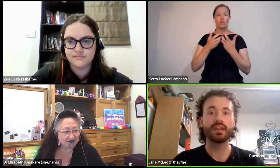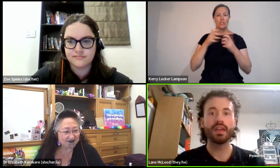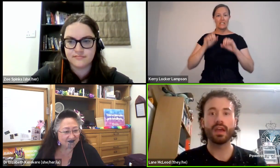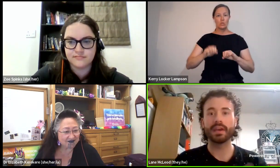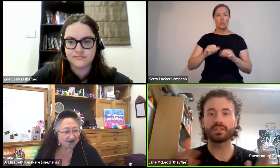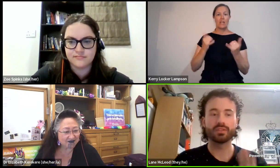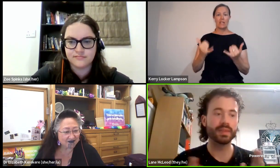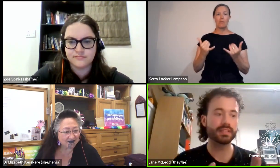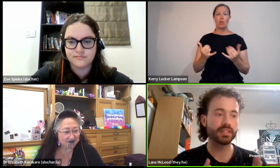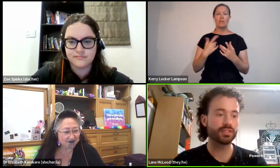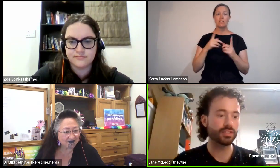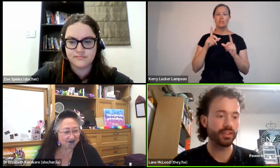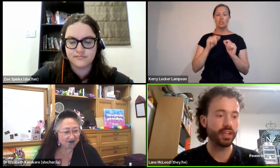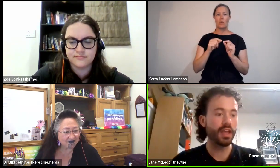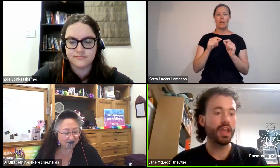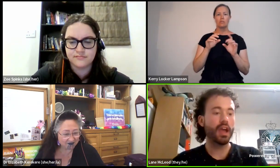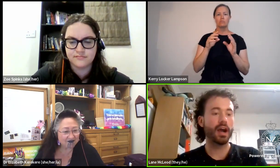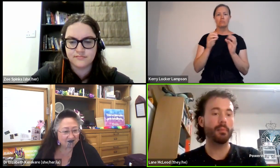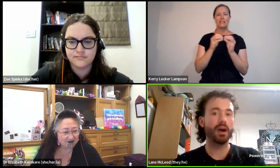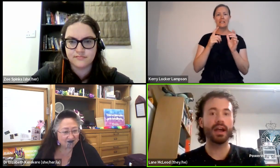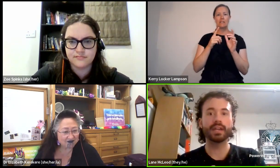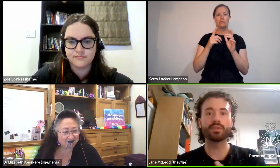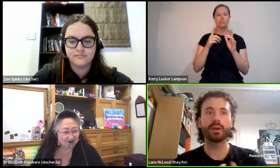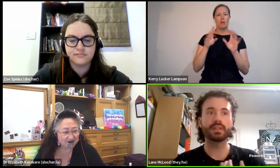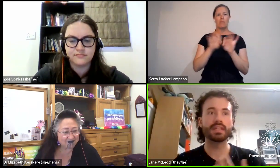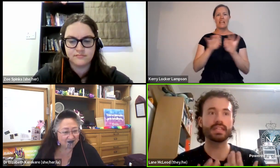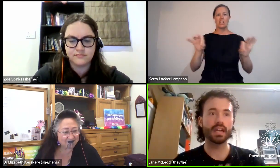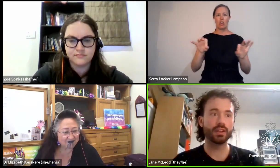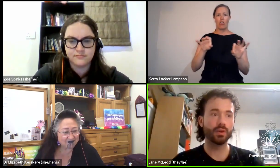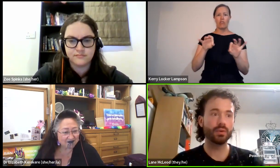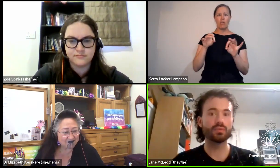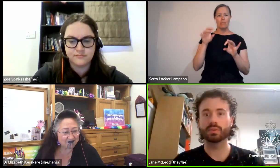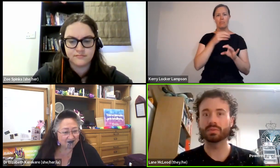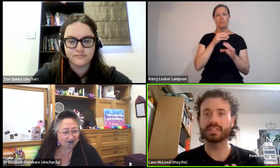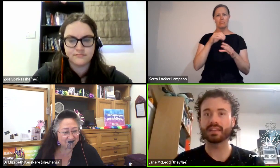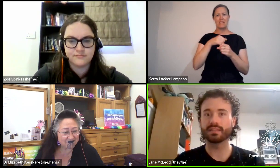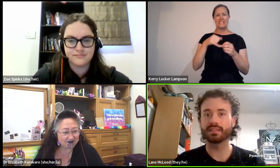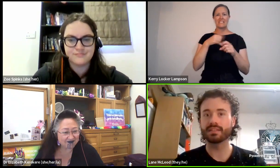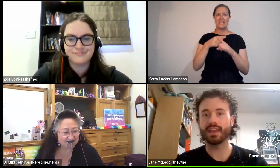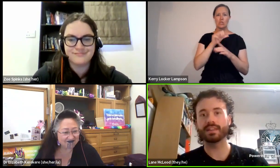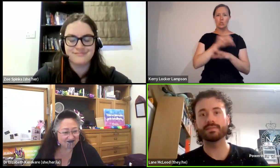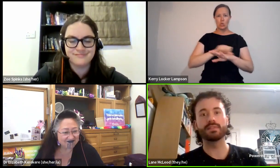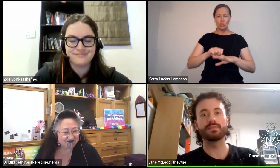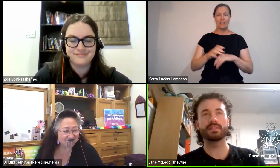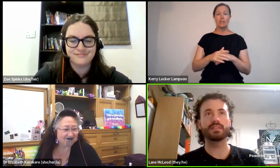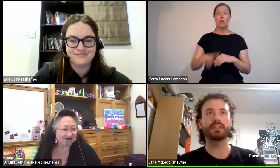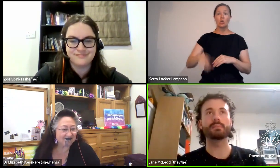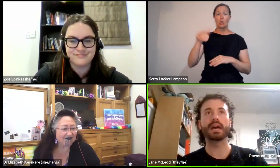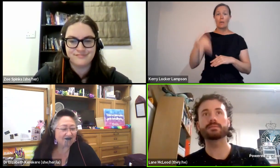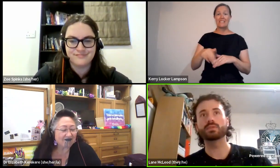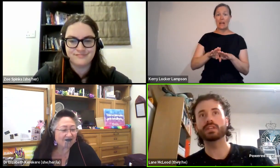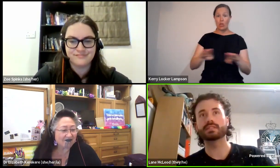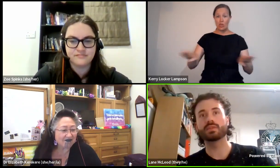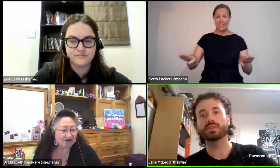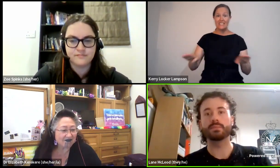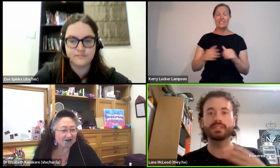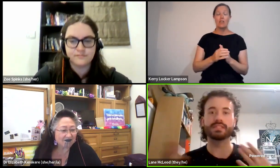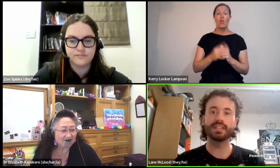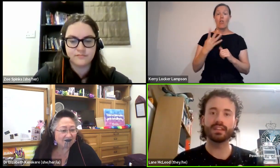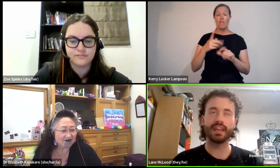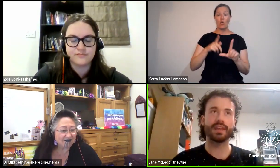studying a Bachelor of Medicine in Surgery. I grew up in Tiano in rural Southland and have lived in the past 4 years